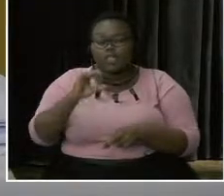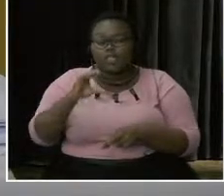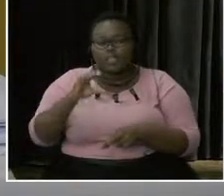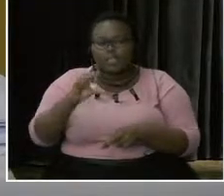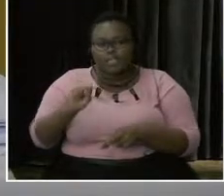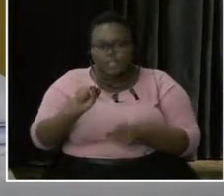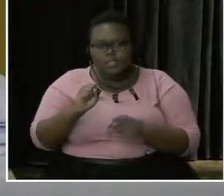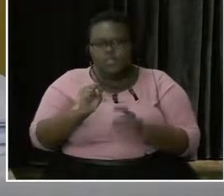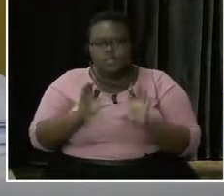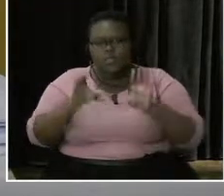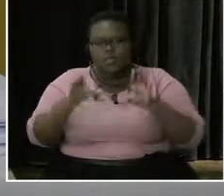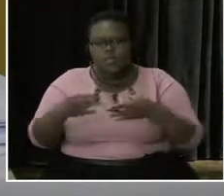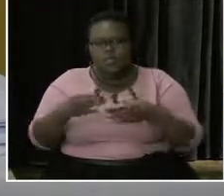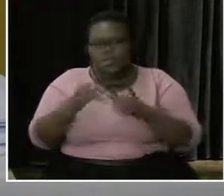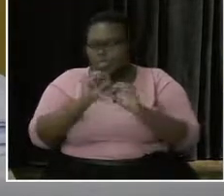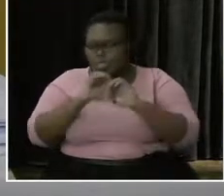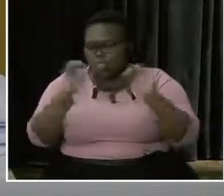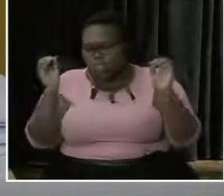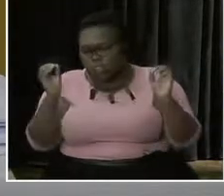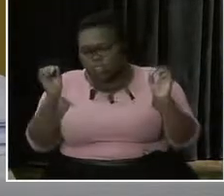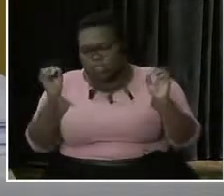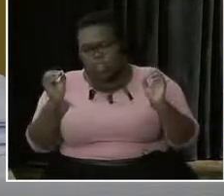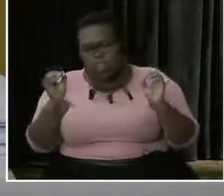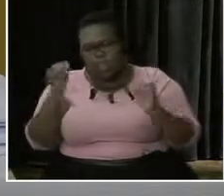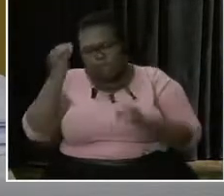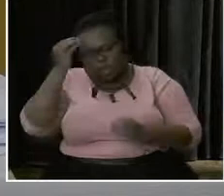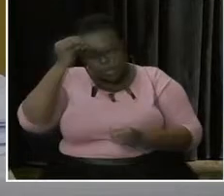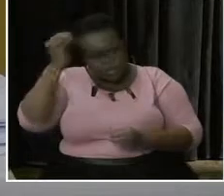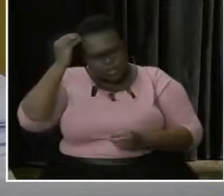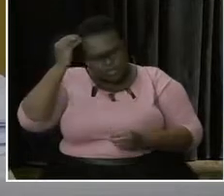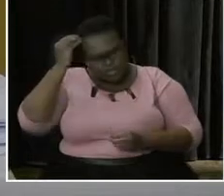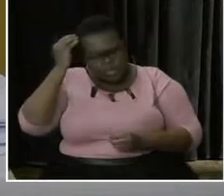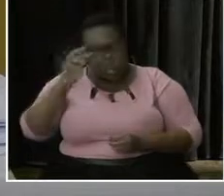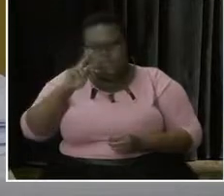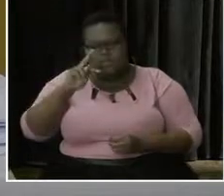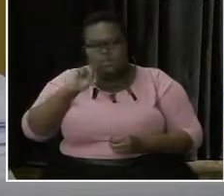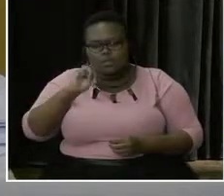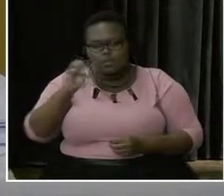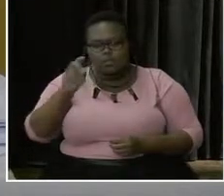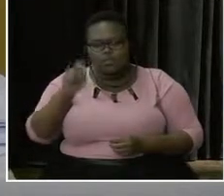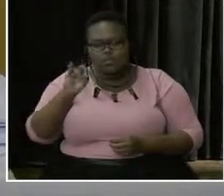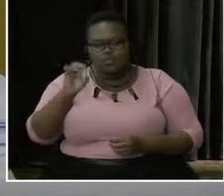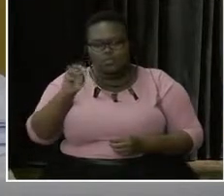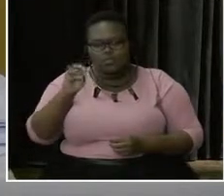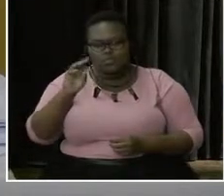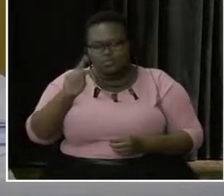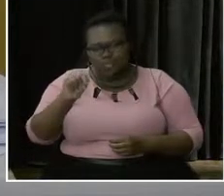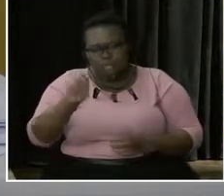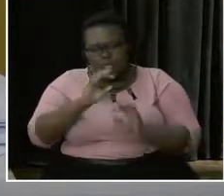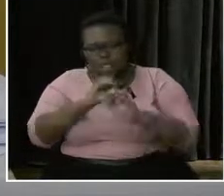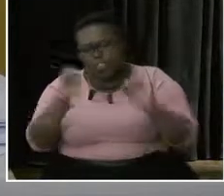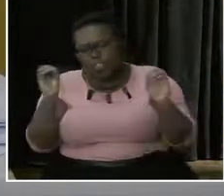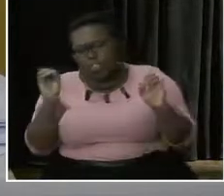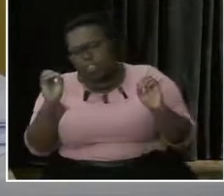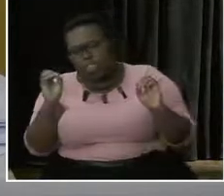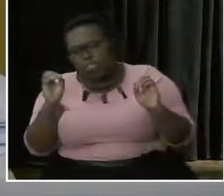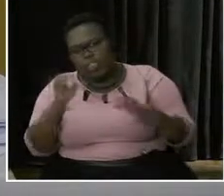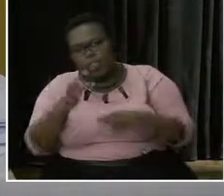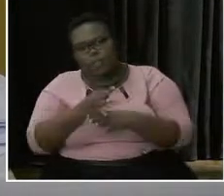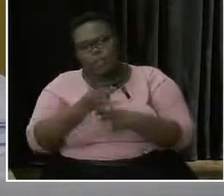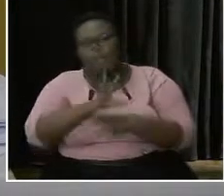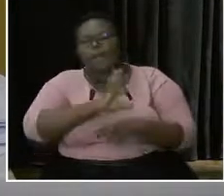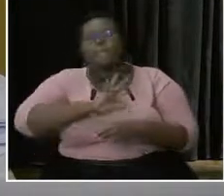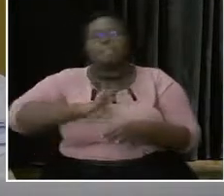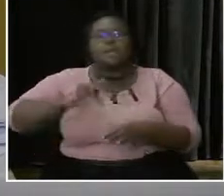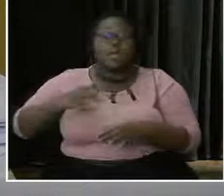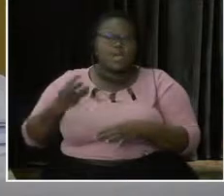report. Notices of motion. There are no norms for consideration. But Mayor, do we have